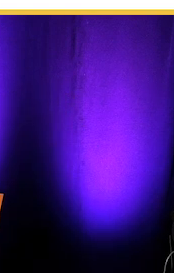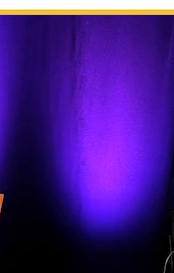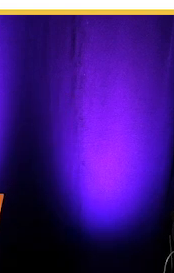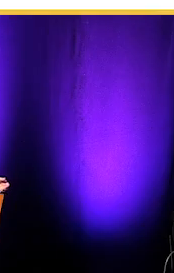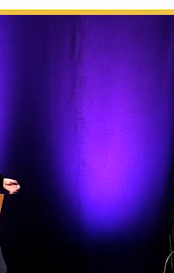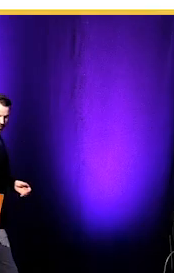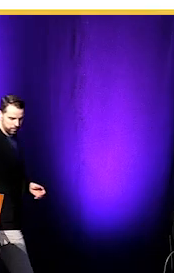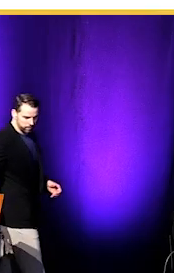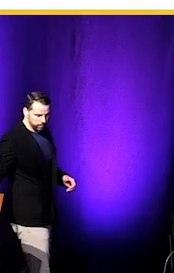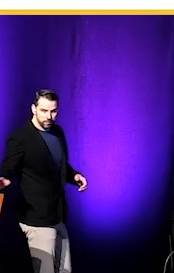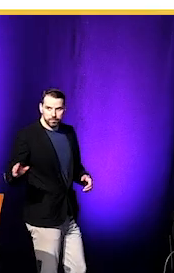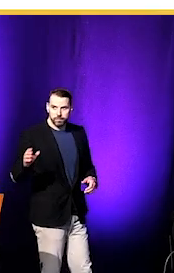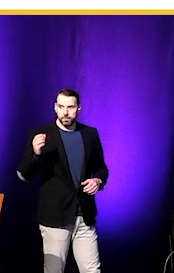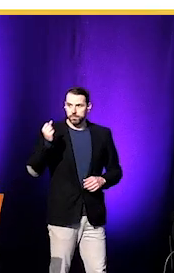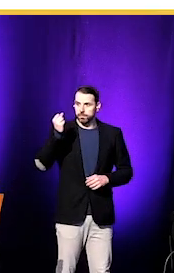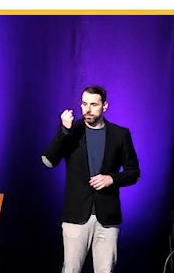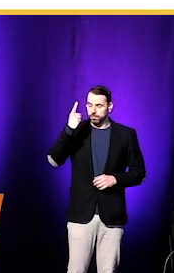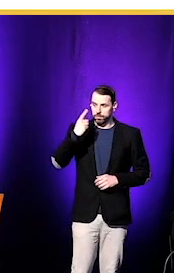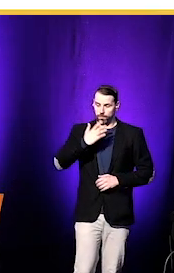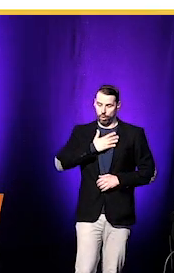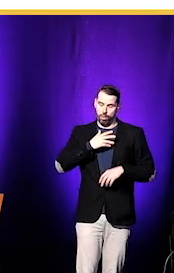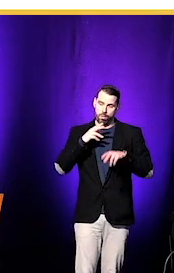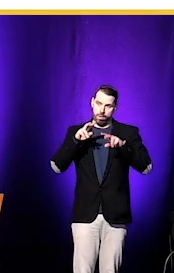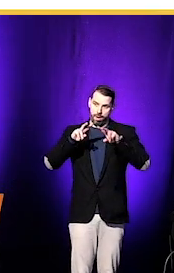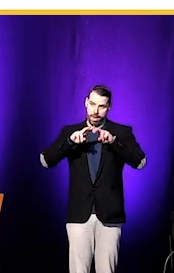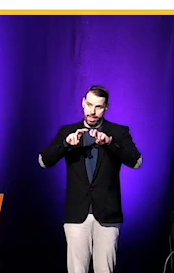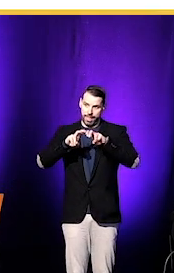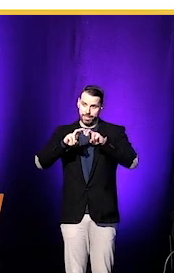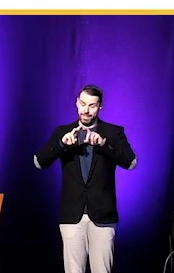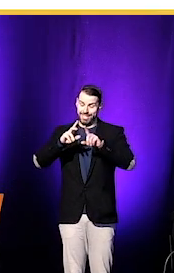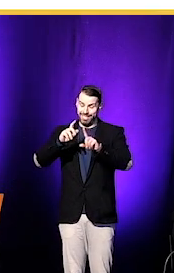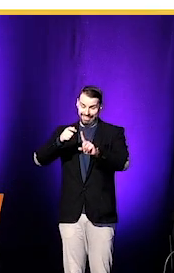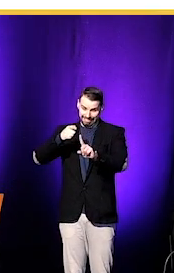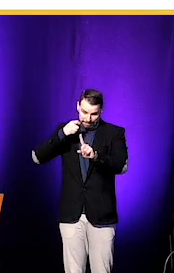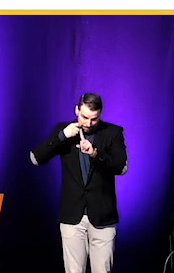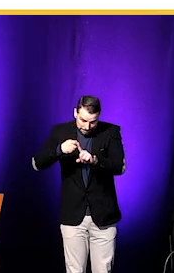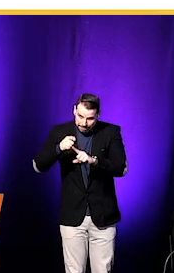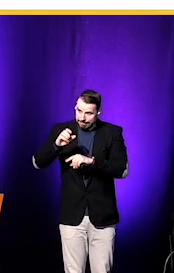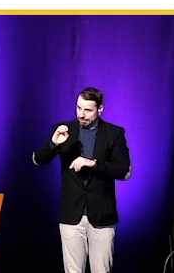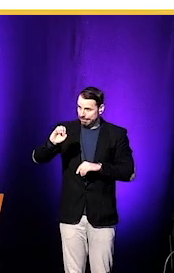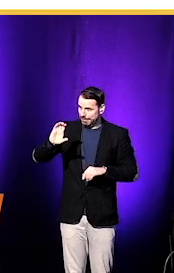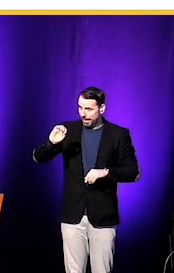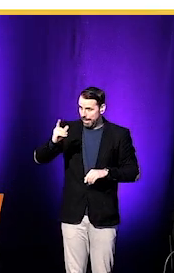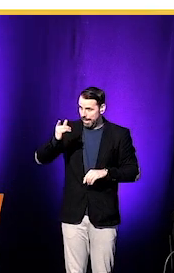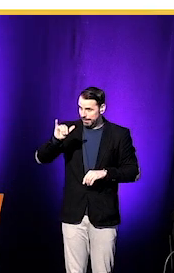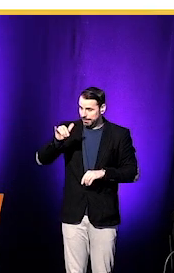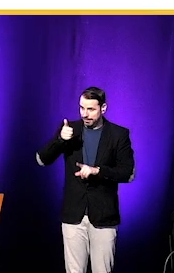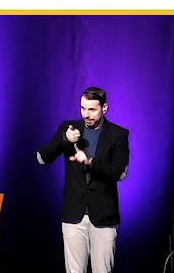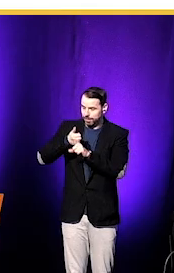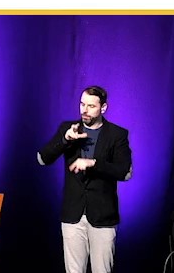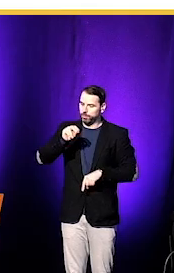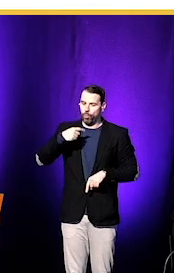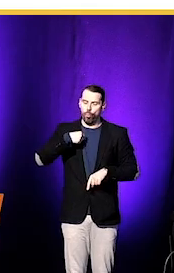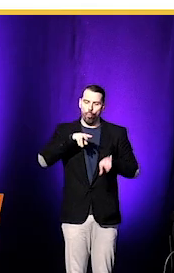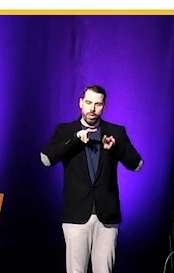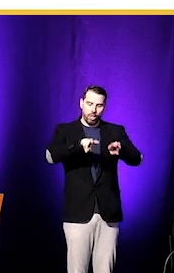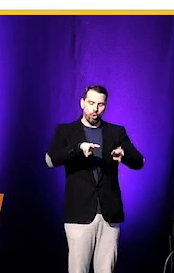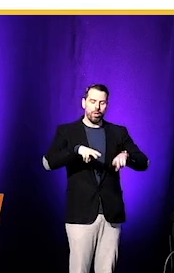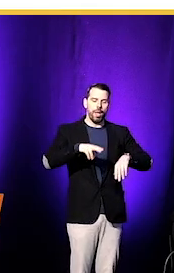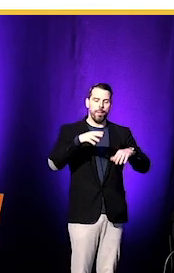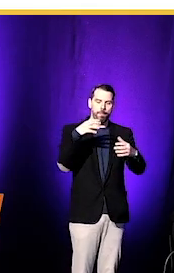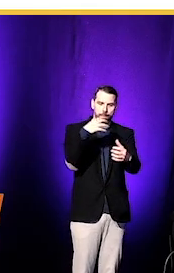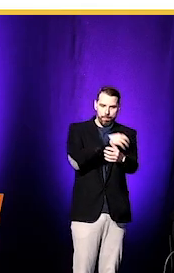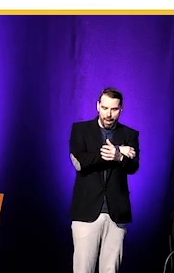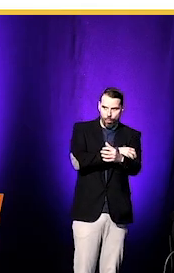we were always interested in analysis of political economy as issues of power, social structures, resource distribution,